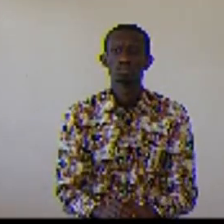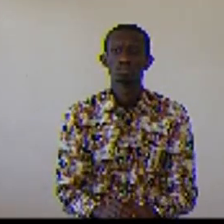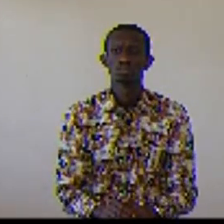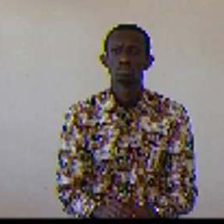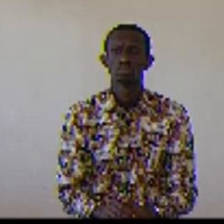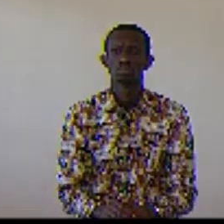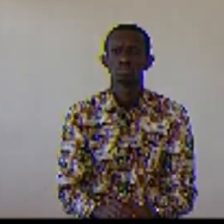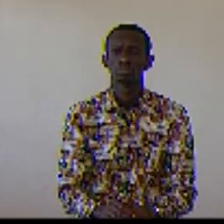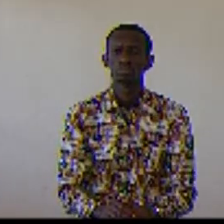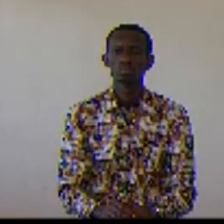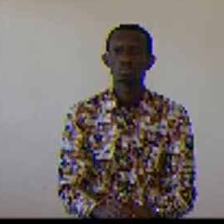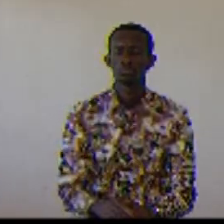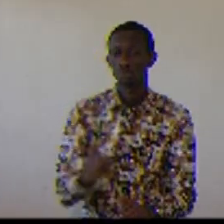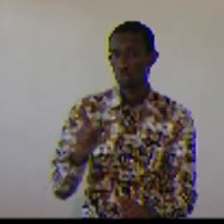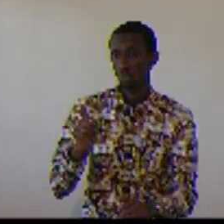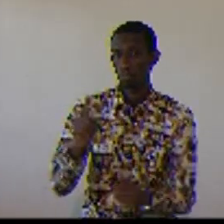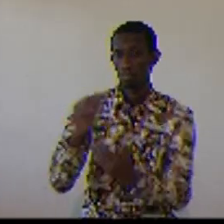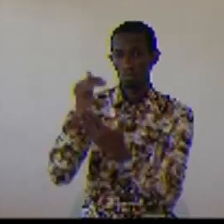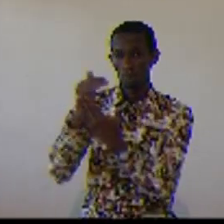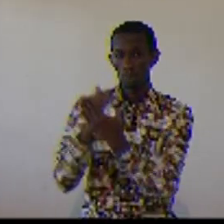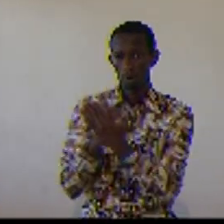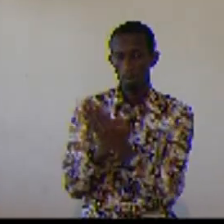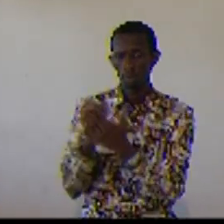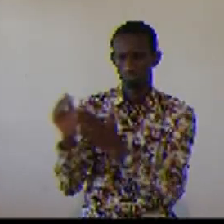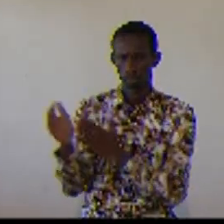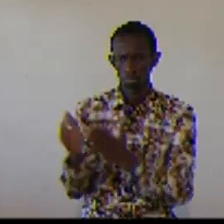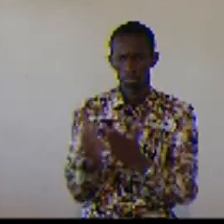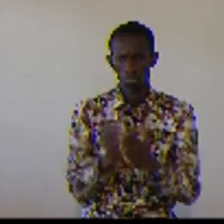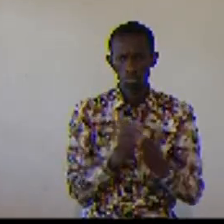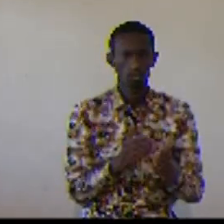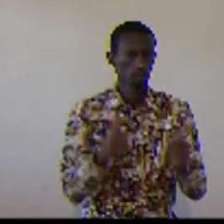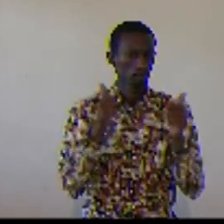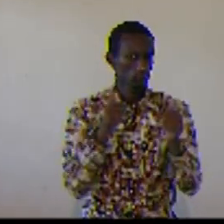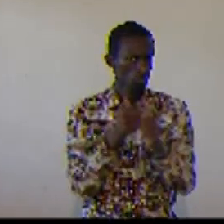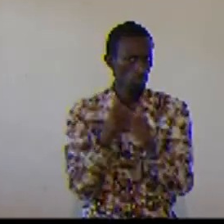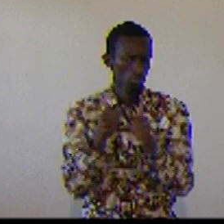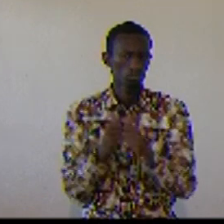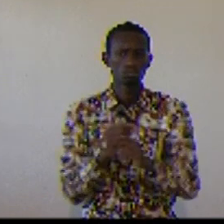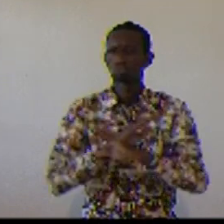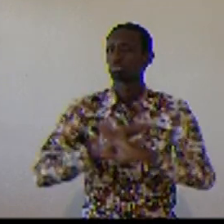So you will have to arrange that one in order and then finish.